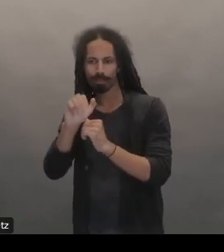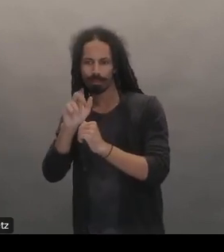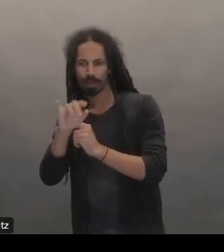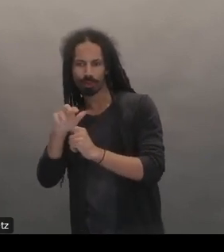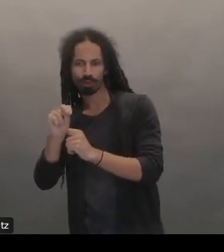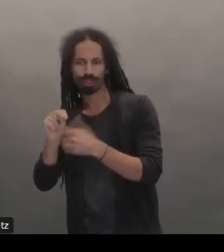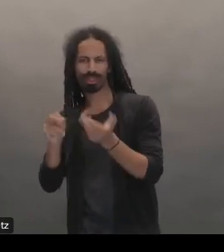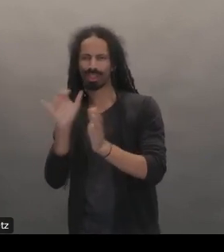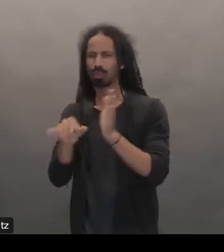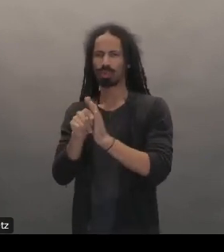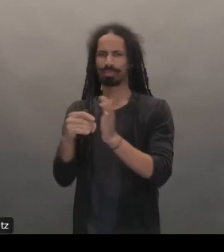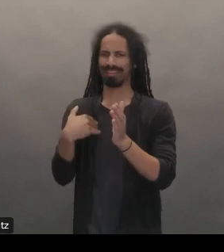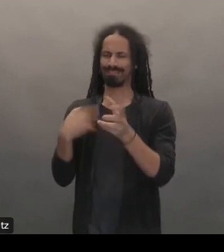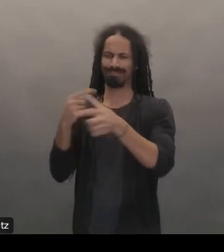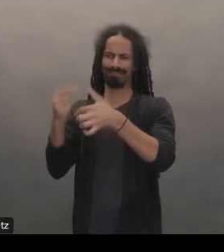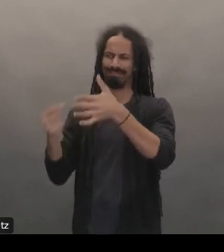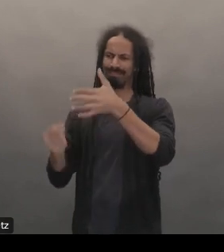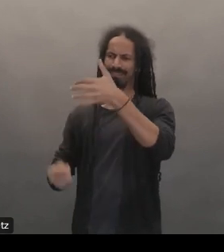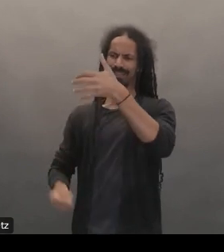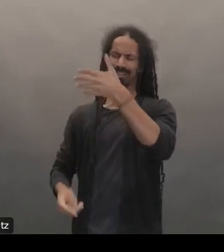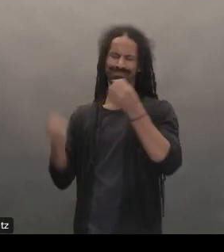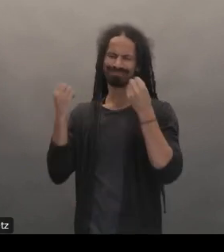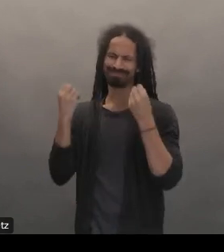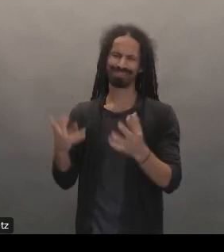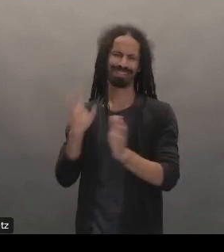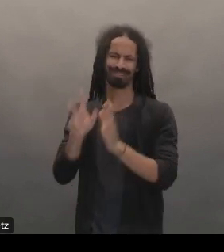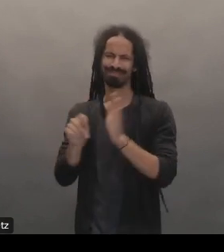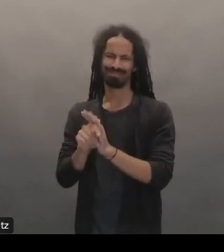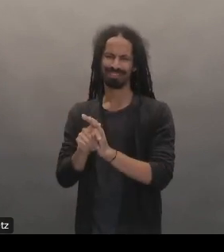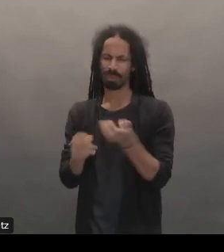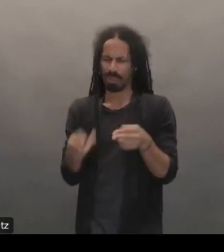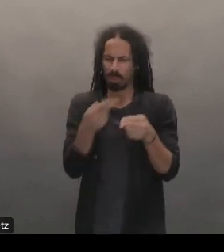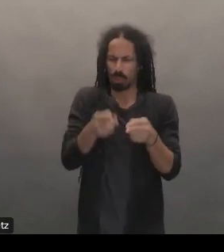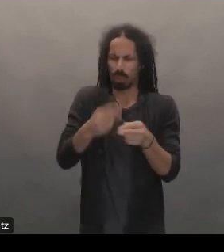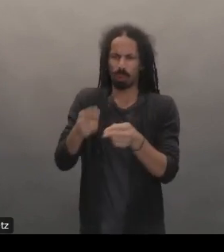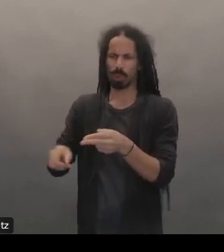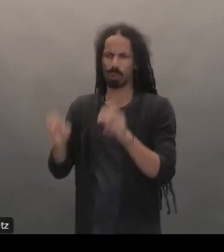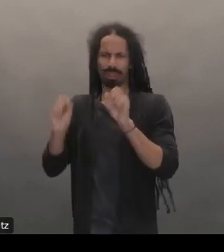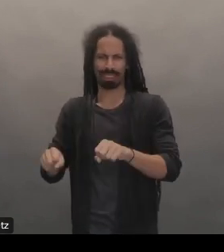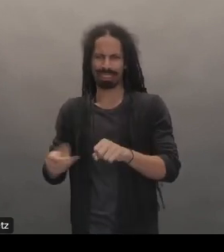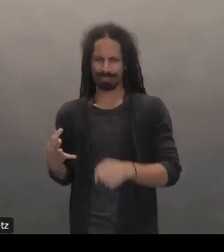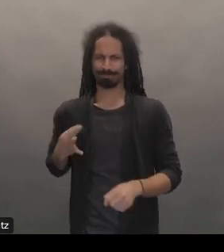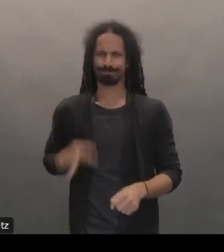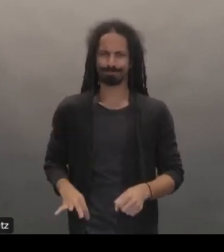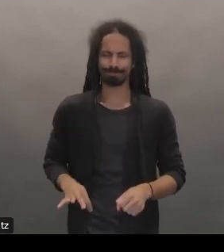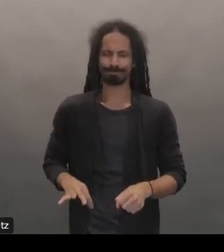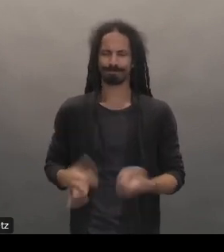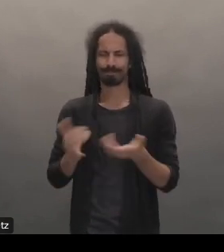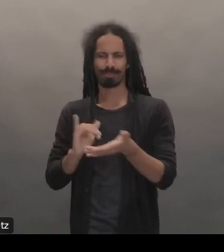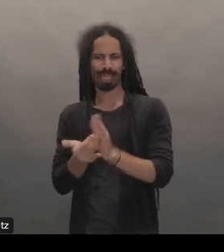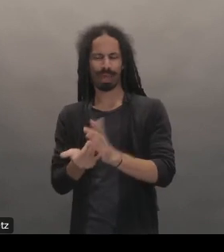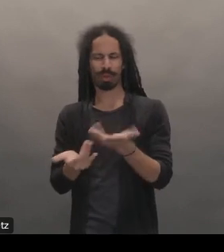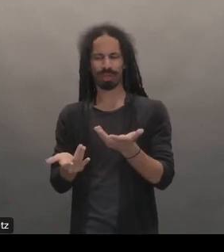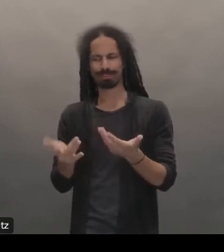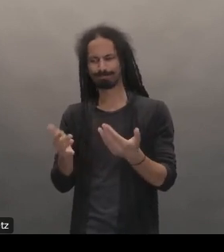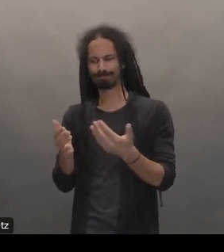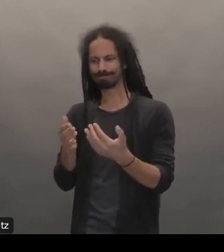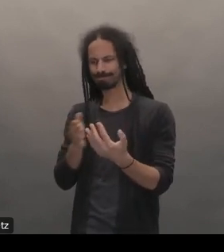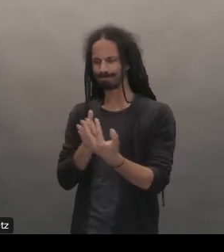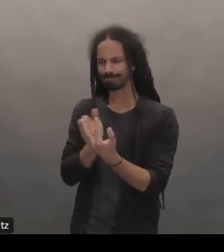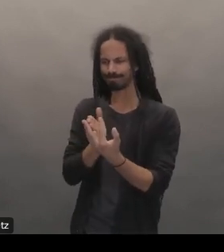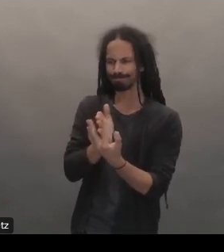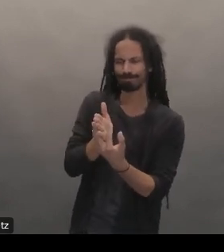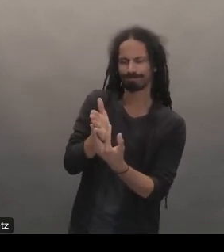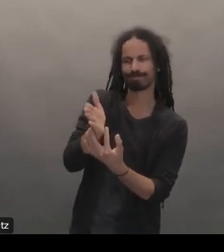is full of little short, 30-second, 1-minute tutorials that can help you, I think, navigate these little